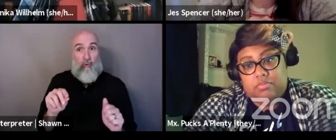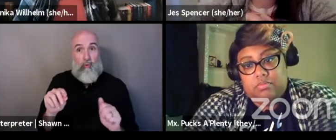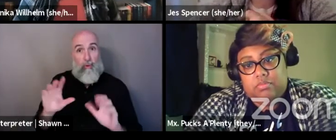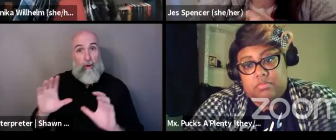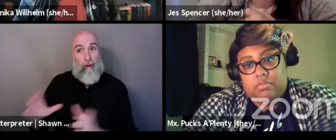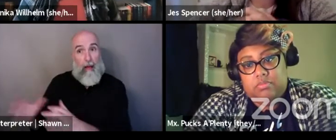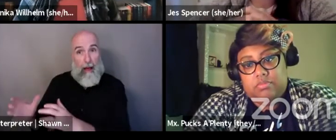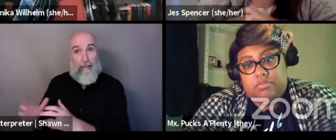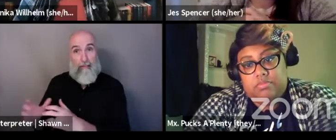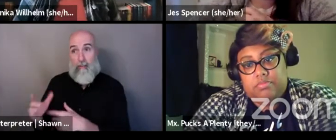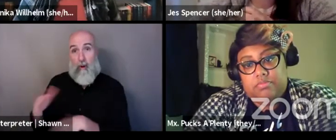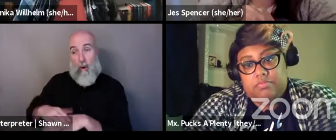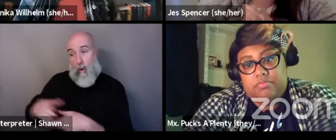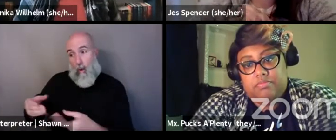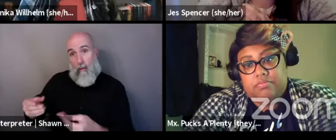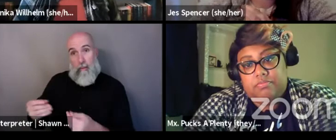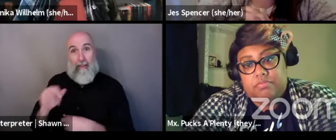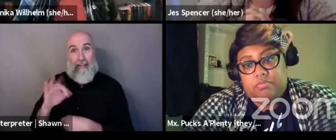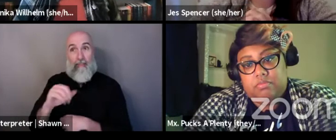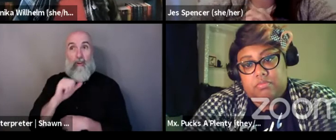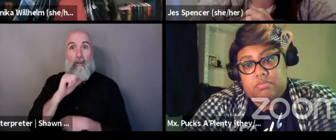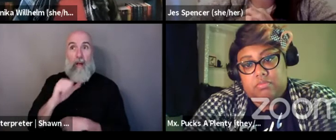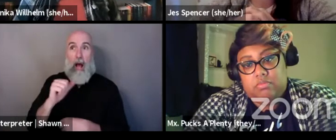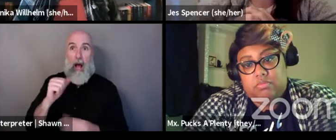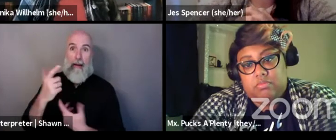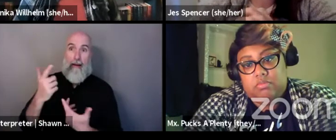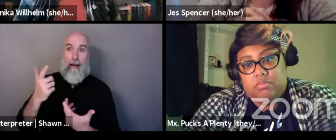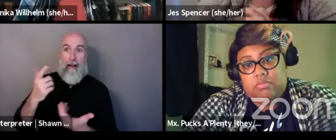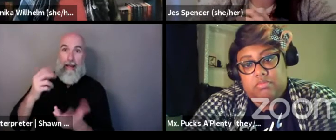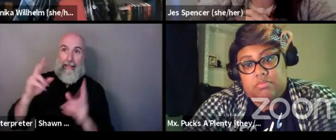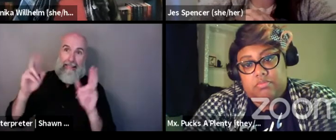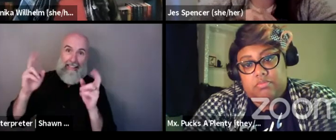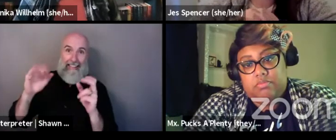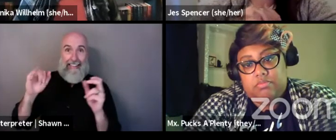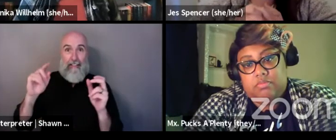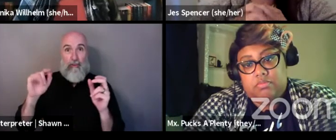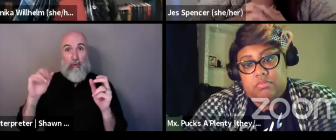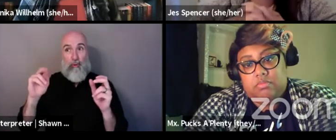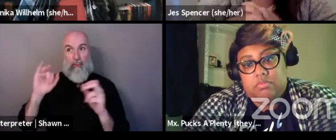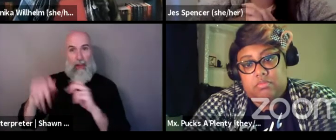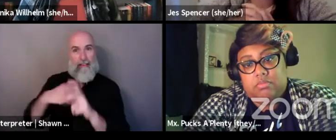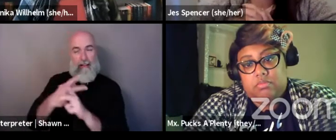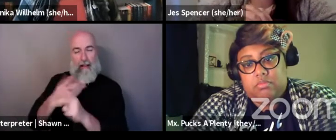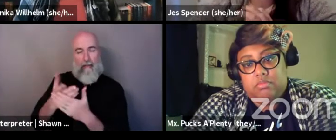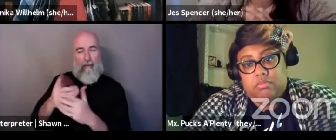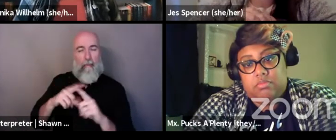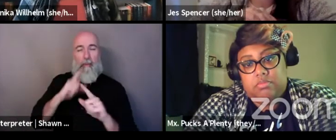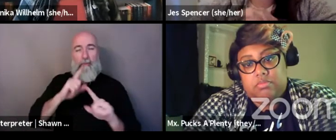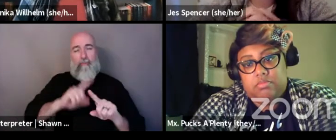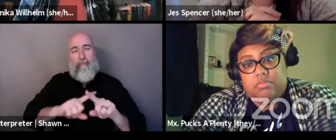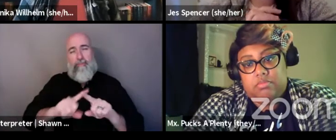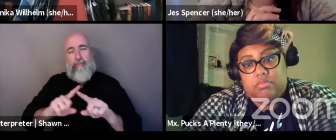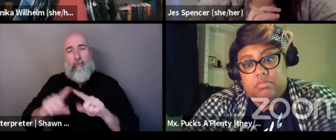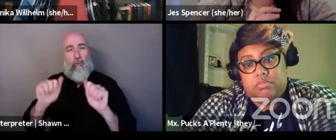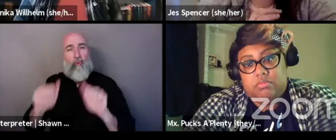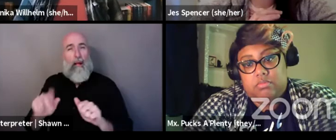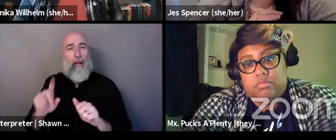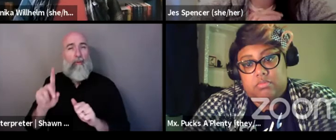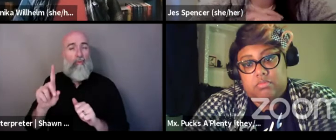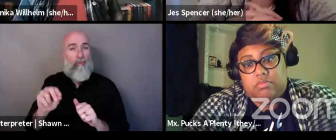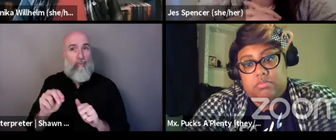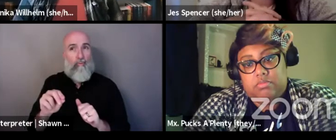of your theater, even if you're not an institution that does that type of thing. There's all kinds of things that you can do